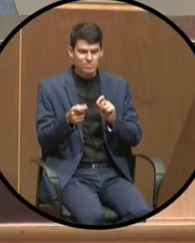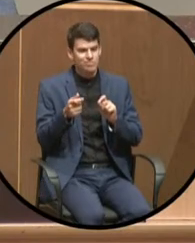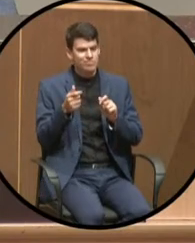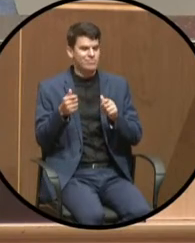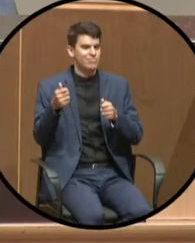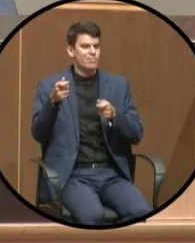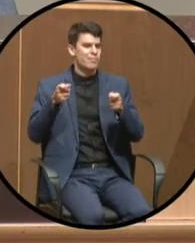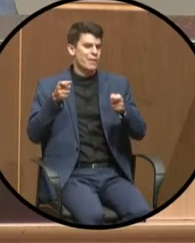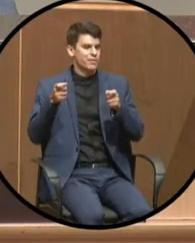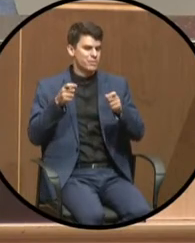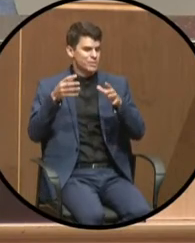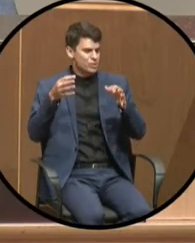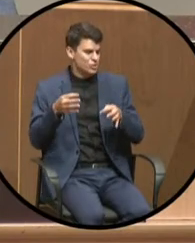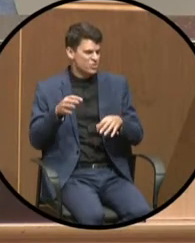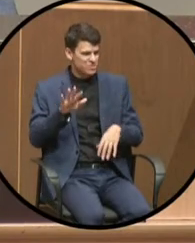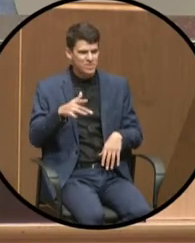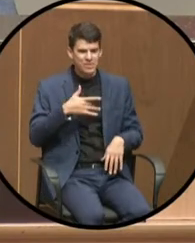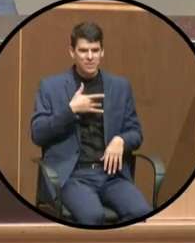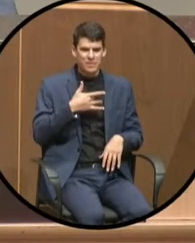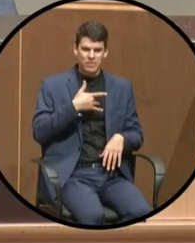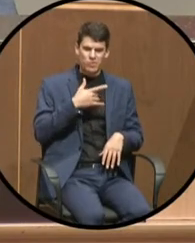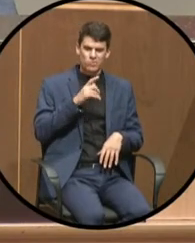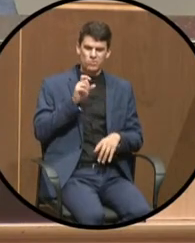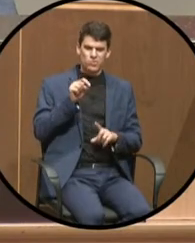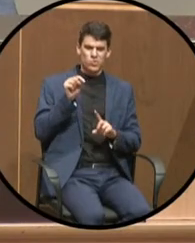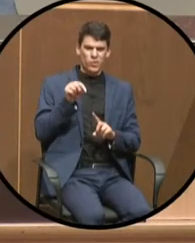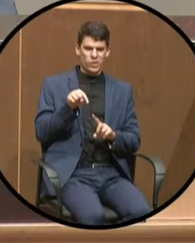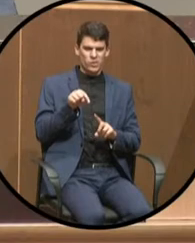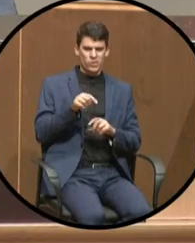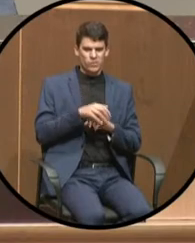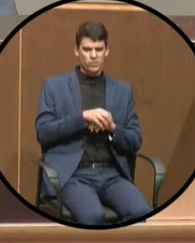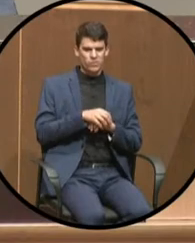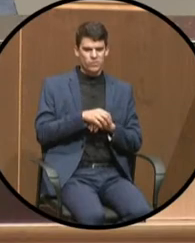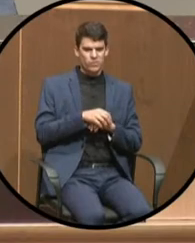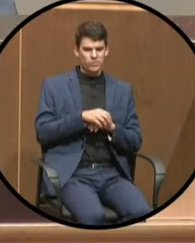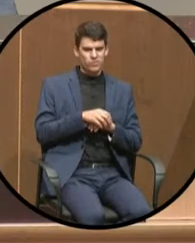decision, which is where I really feel like it needs to be.